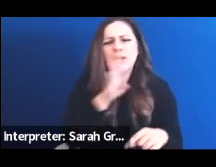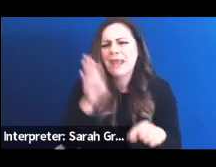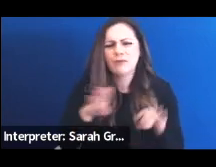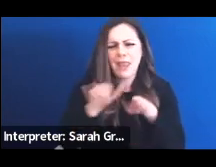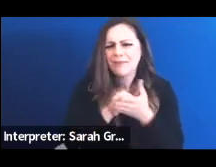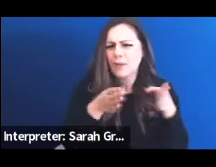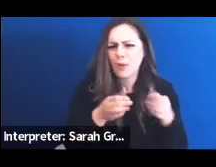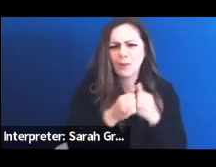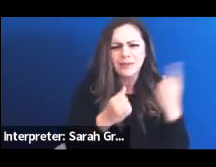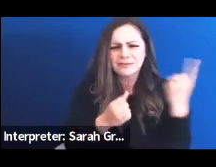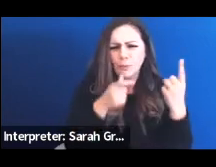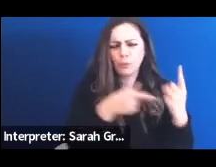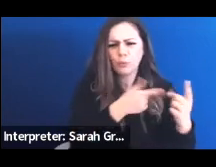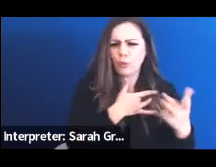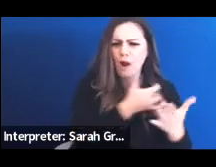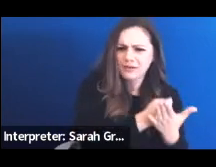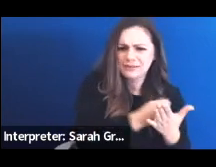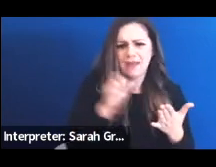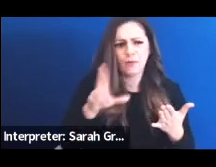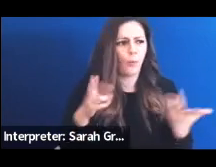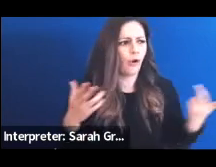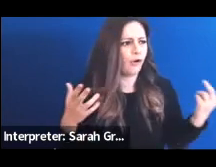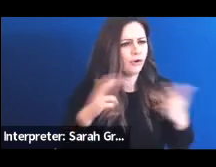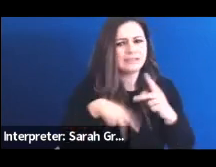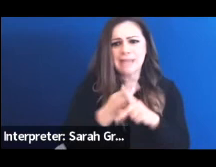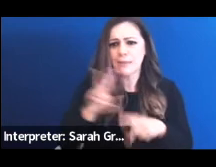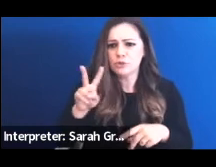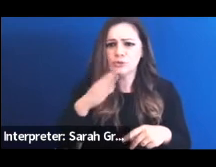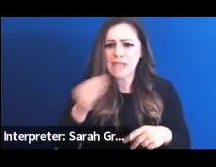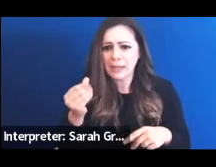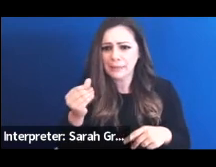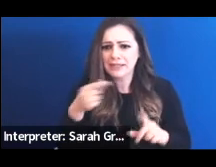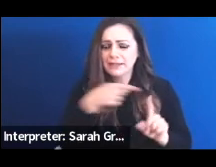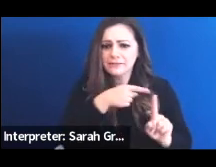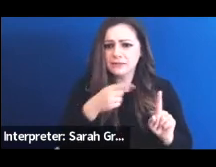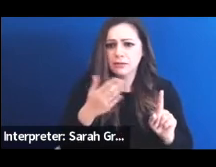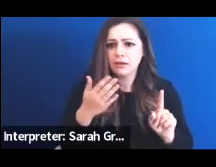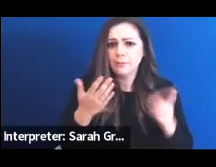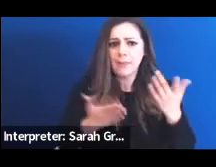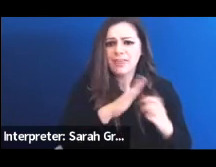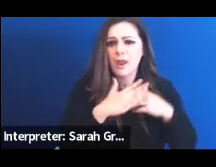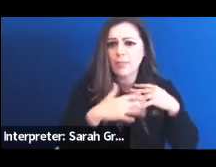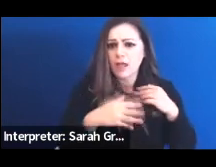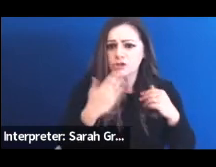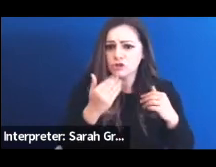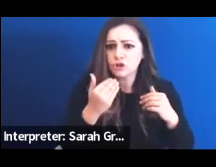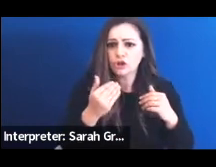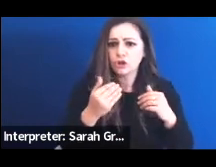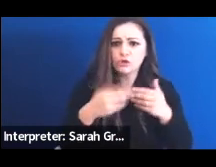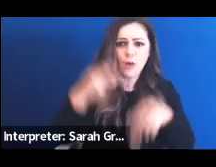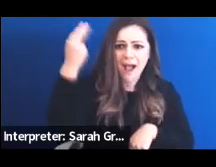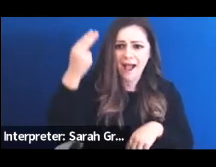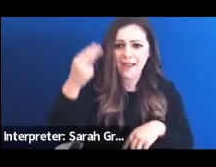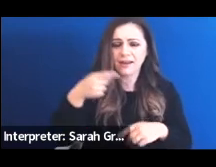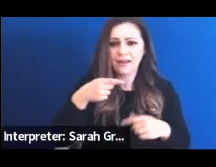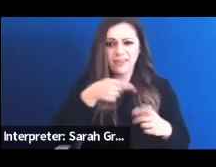somebody who had type 2 diabetes and their blood sugar was elevated and they were having problems. Okay. If we treated